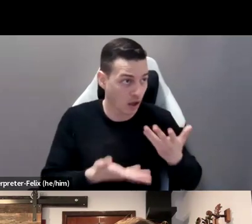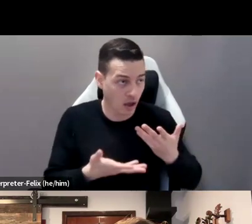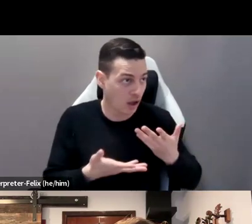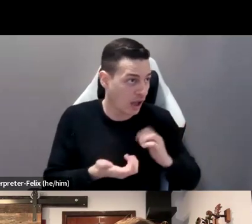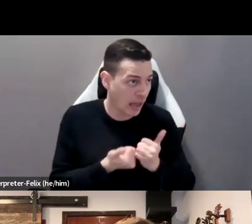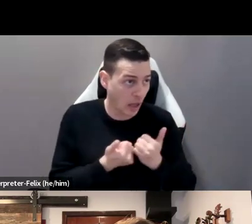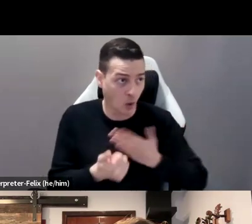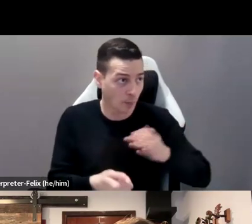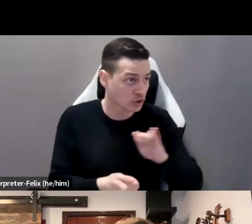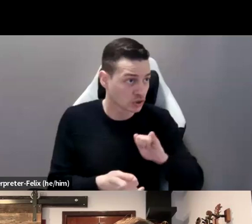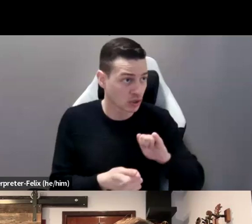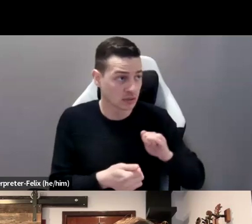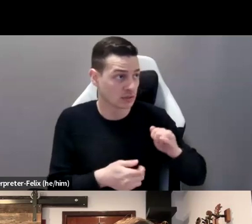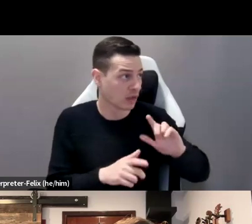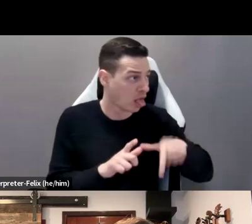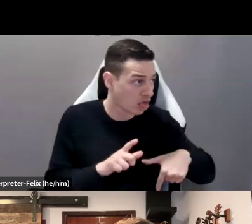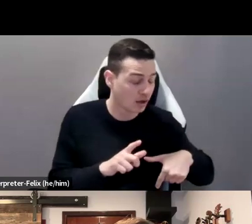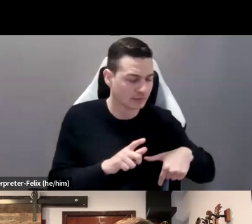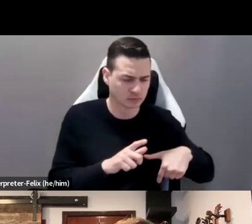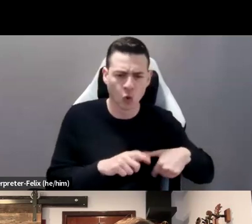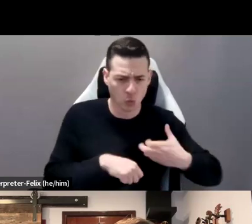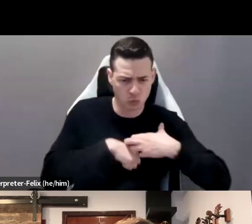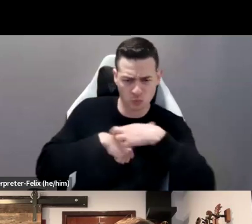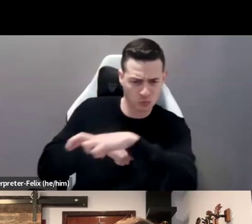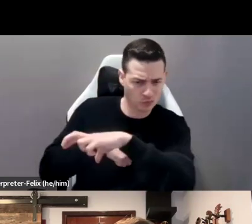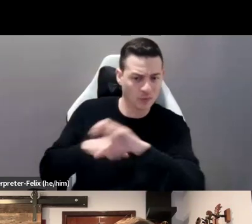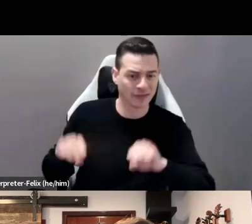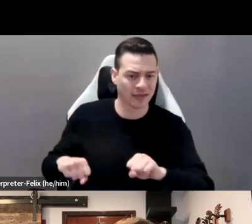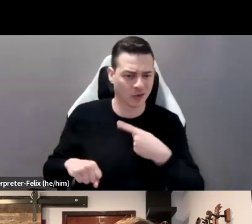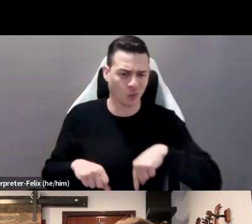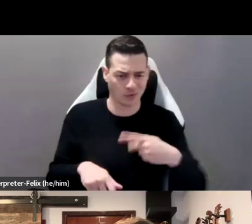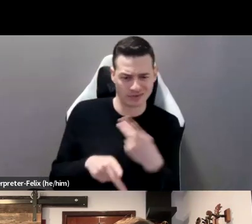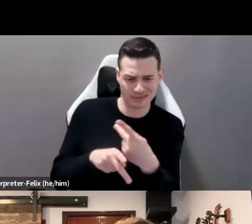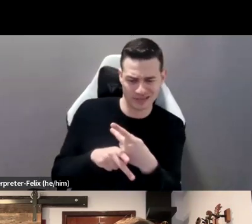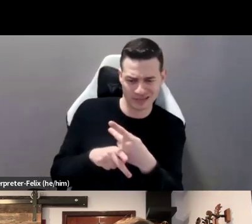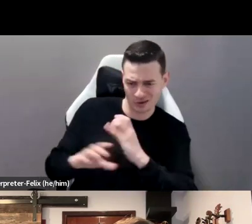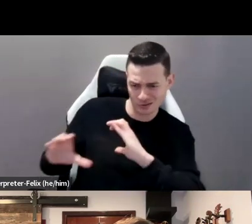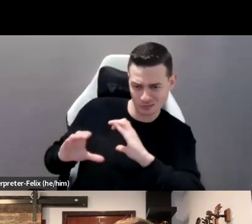a very strong continuity of care that we provide in between both hospitals.